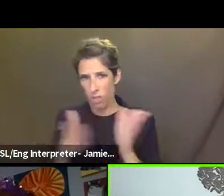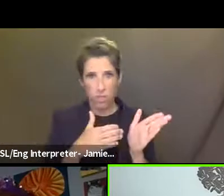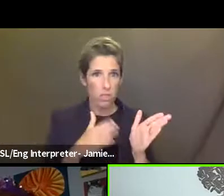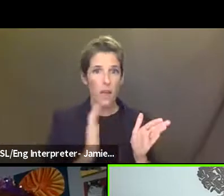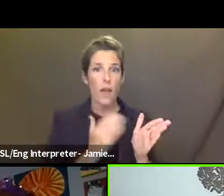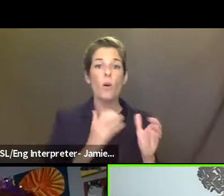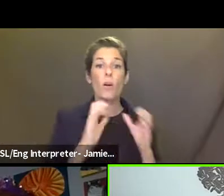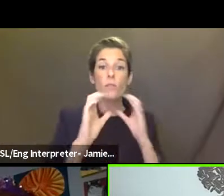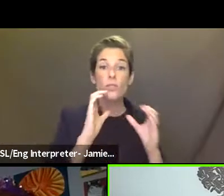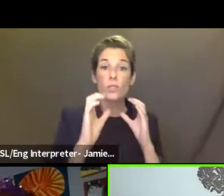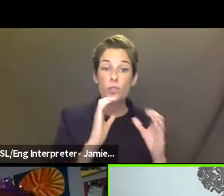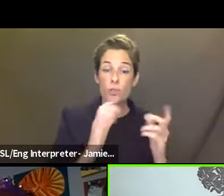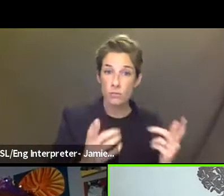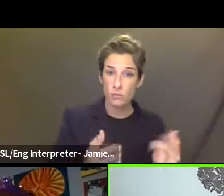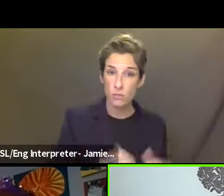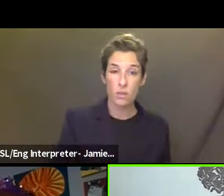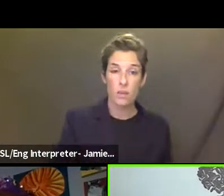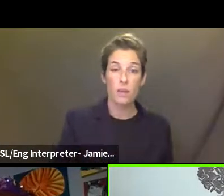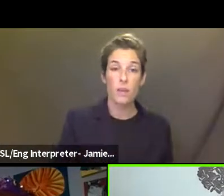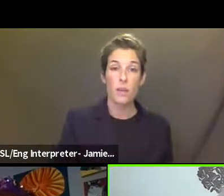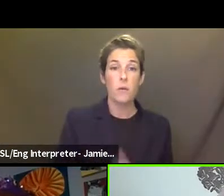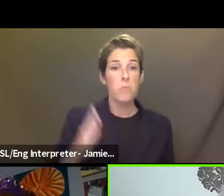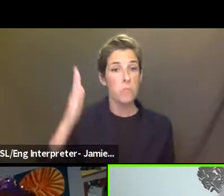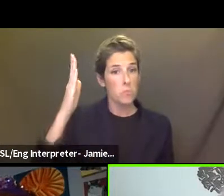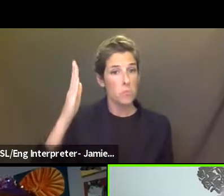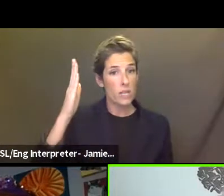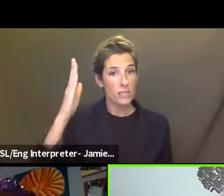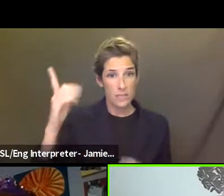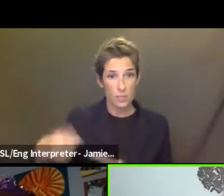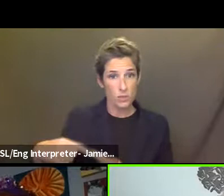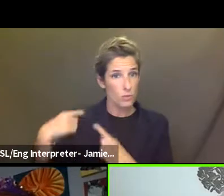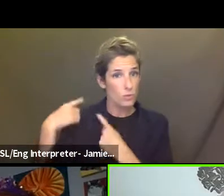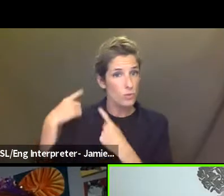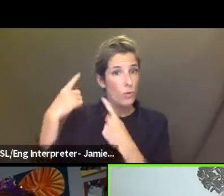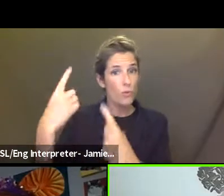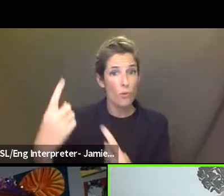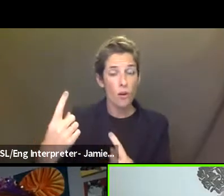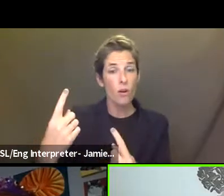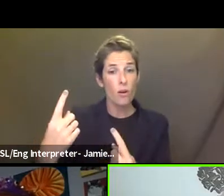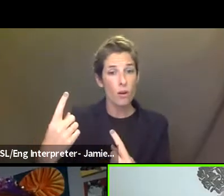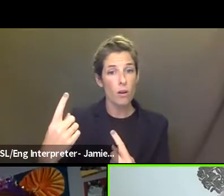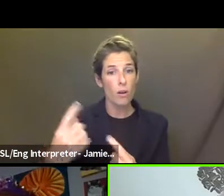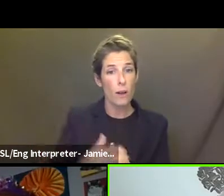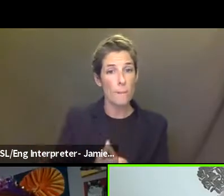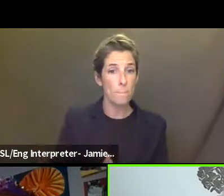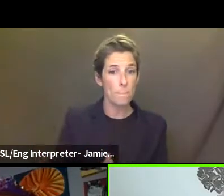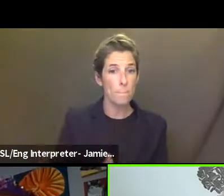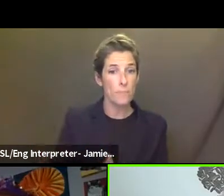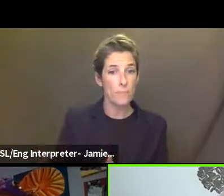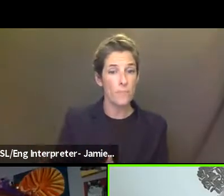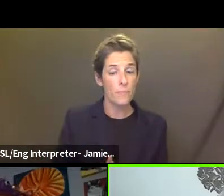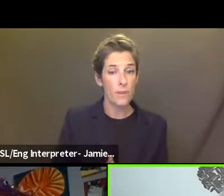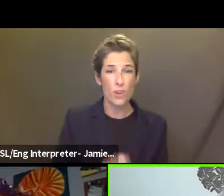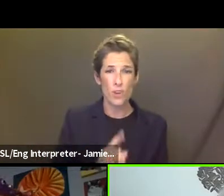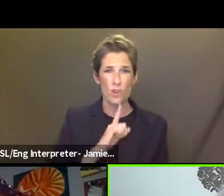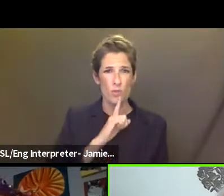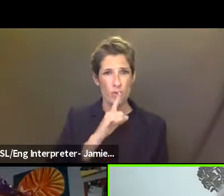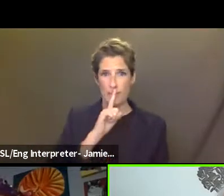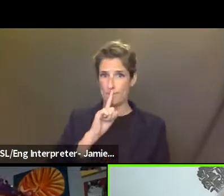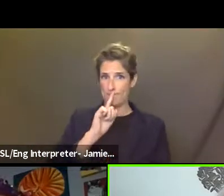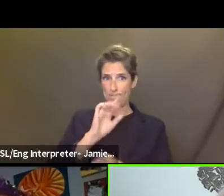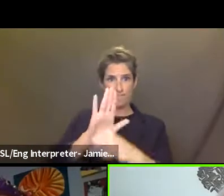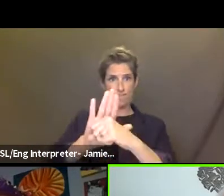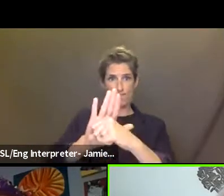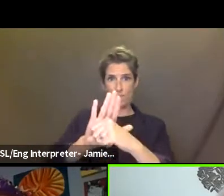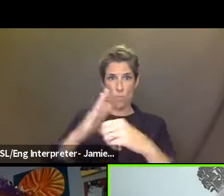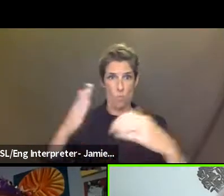that is that the presentations here that the three of you offered to us affirm